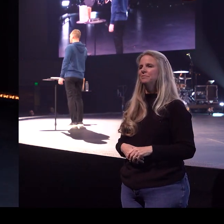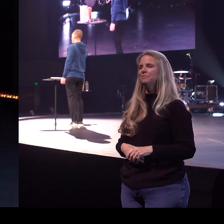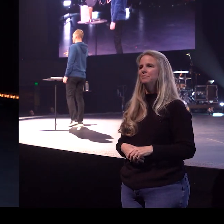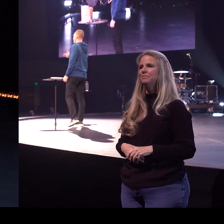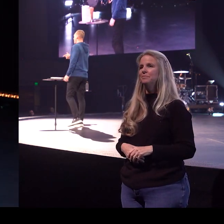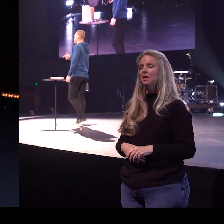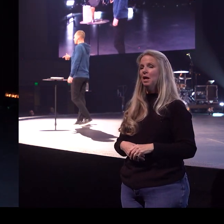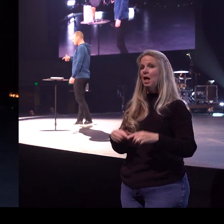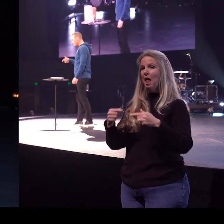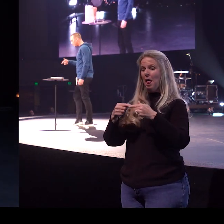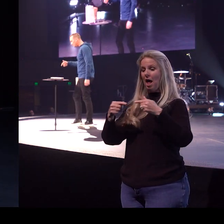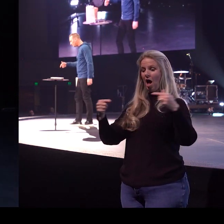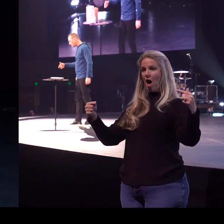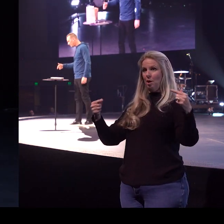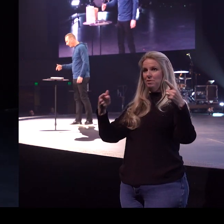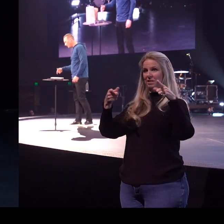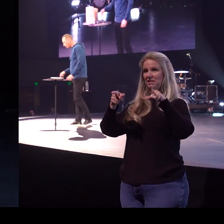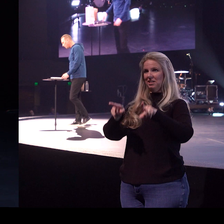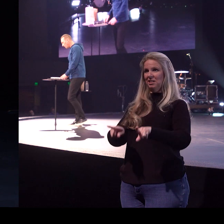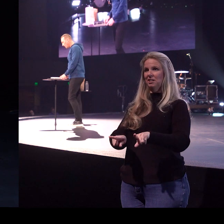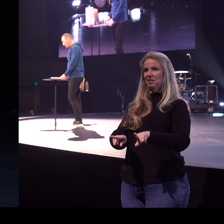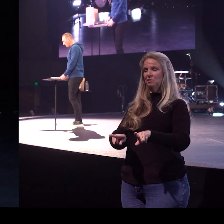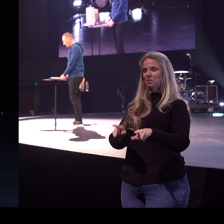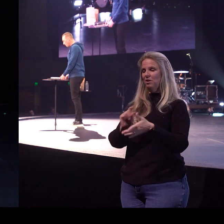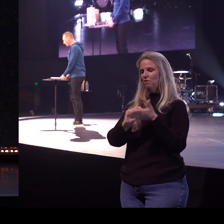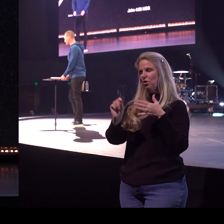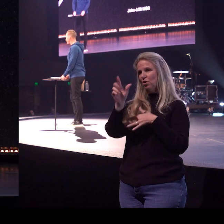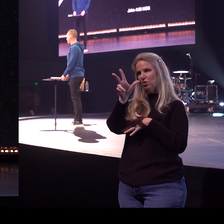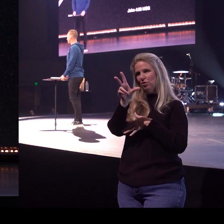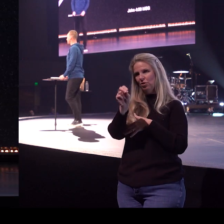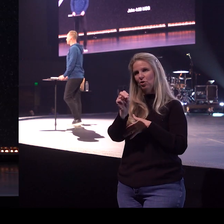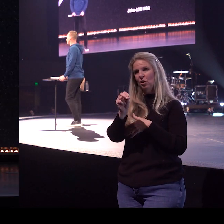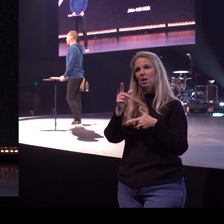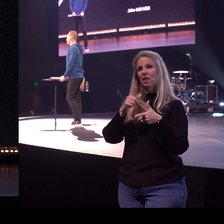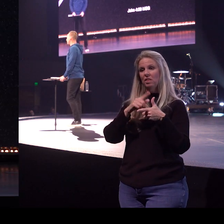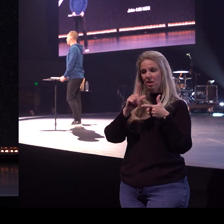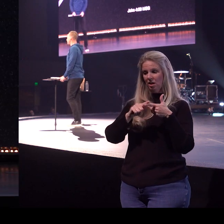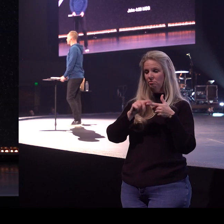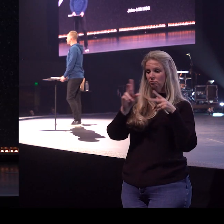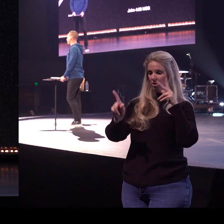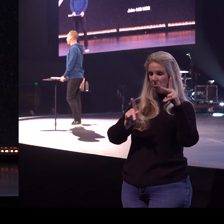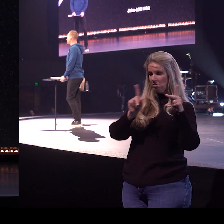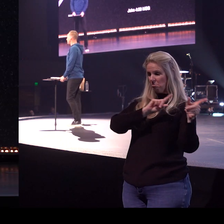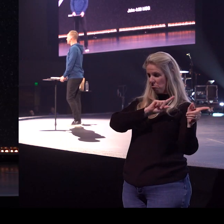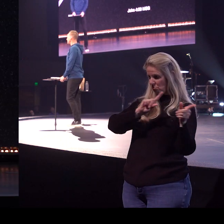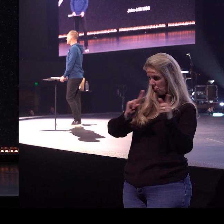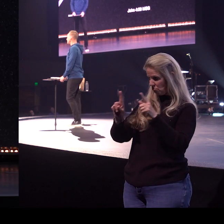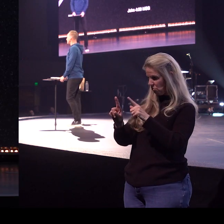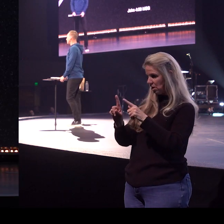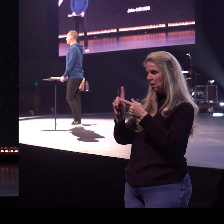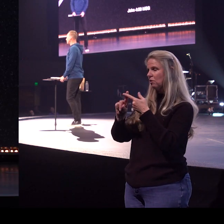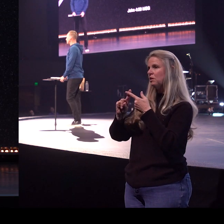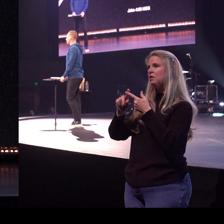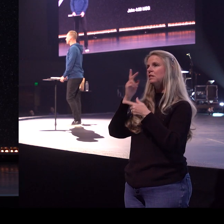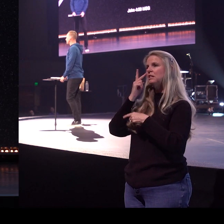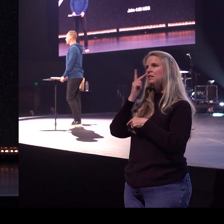The exact opposite happens. Watch this. Verse 30, they went out to see for themselves.